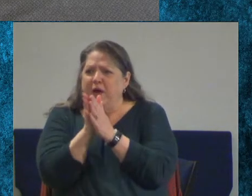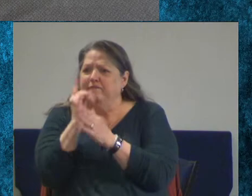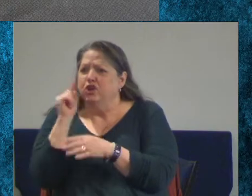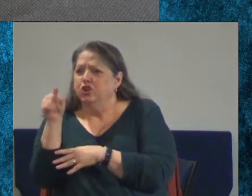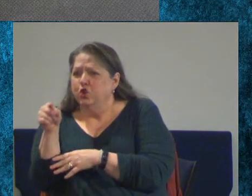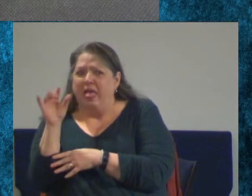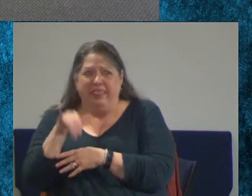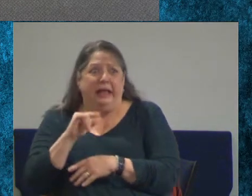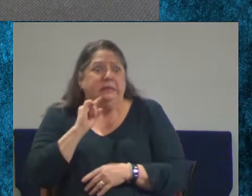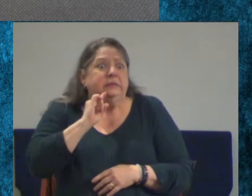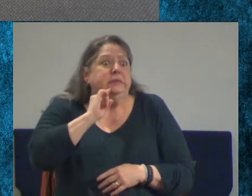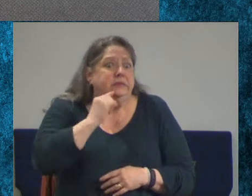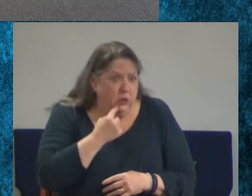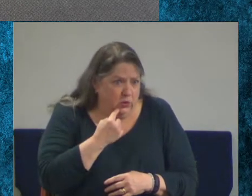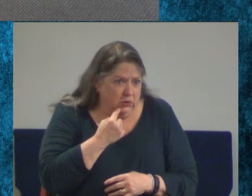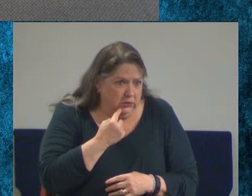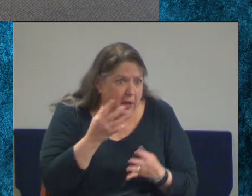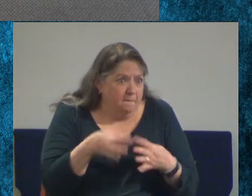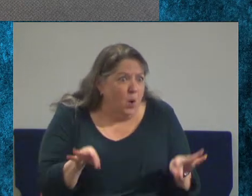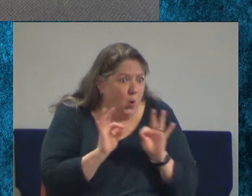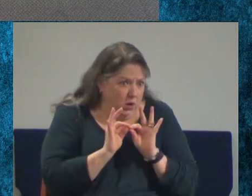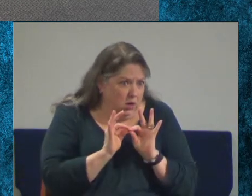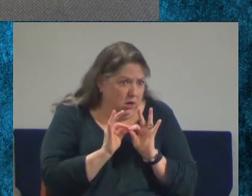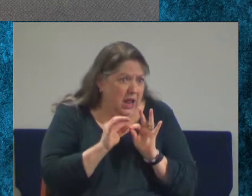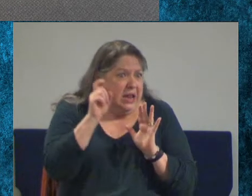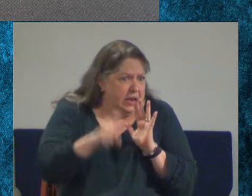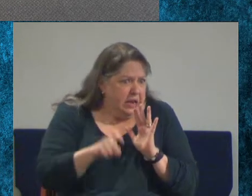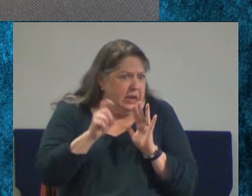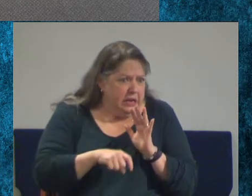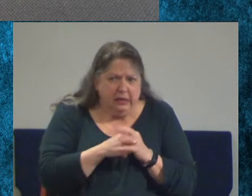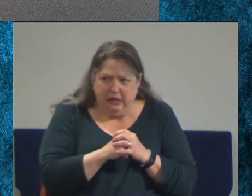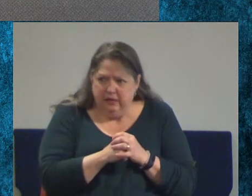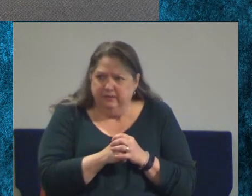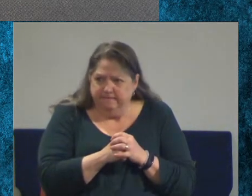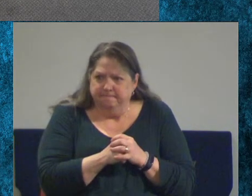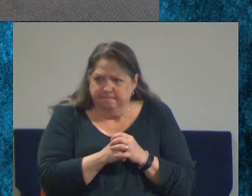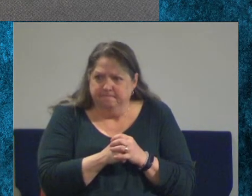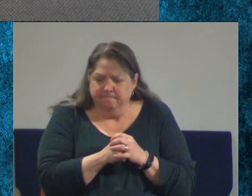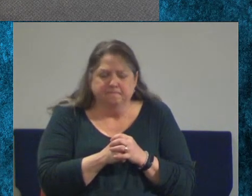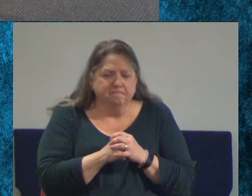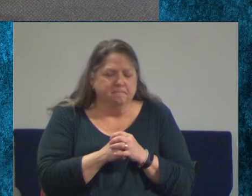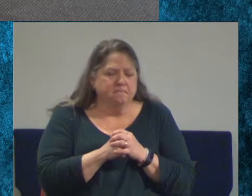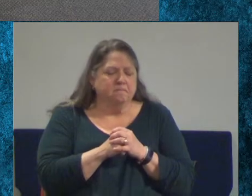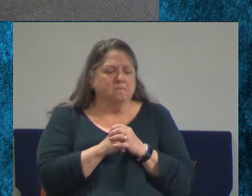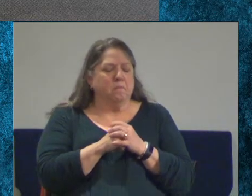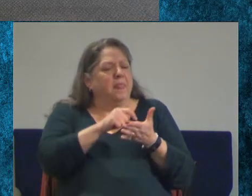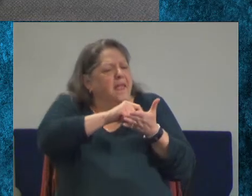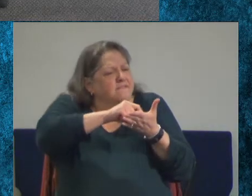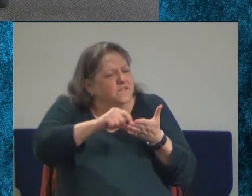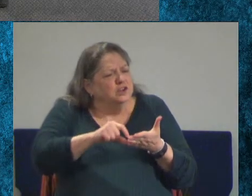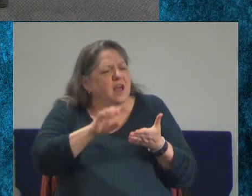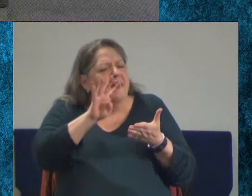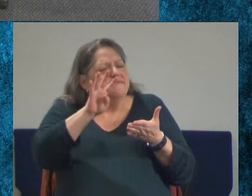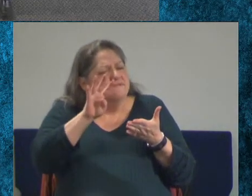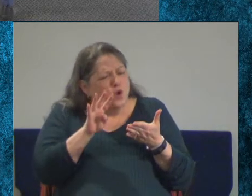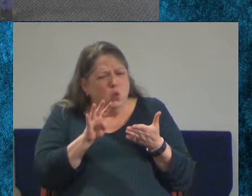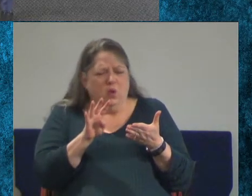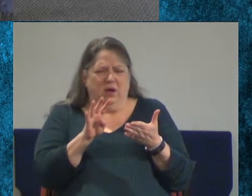was absolutely necessary. And so he begins in verse 4 by